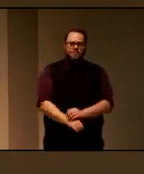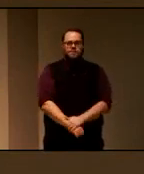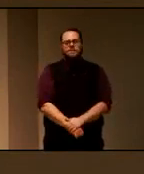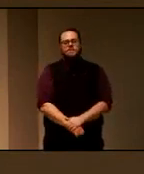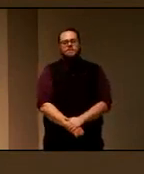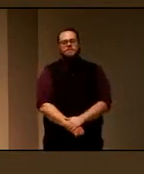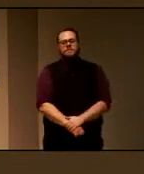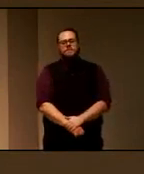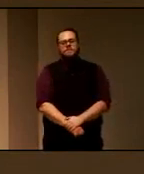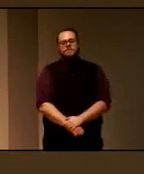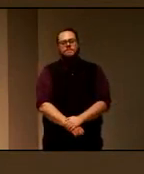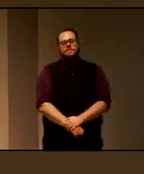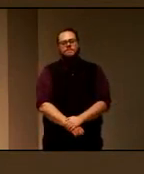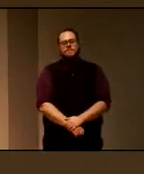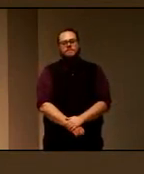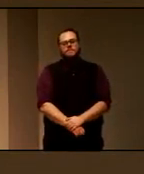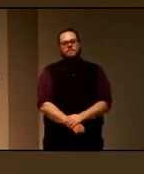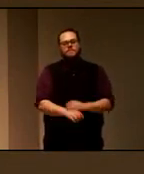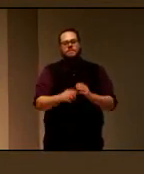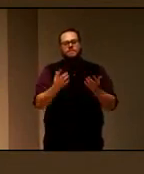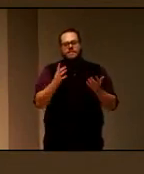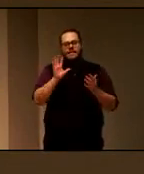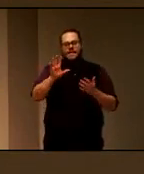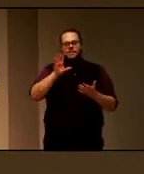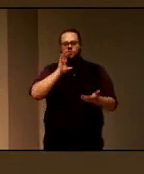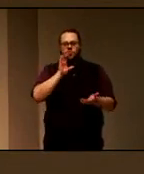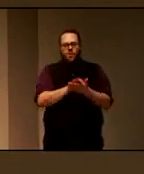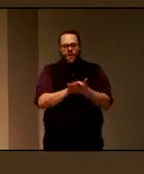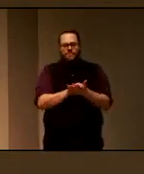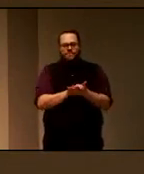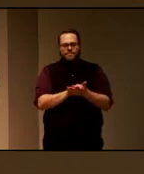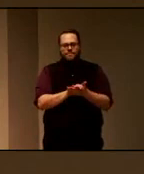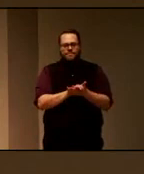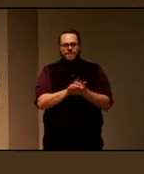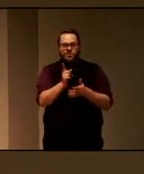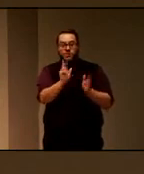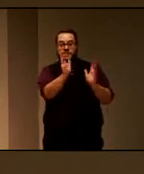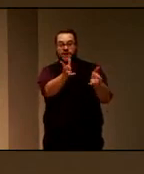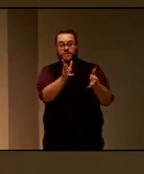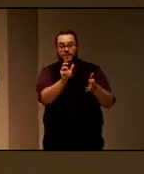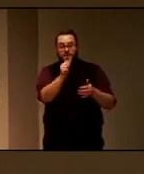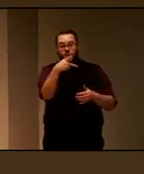I often, though, think about his wife, who was left in that apartment.